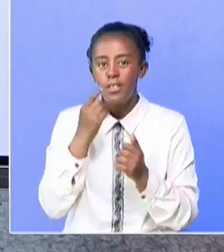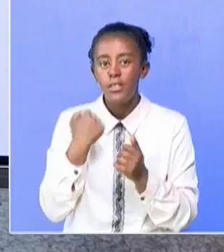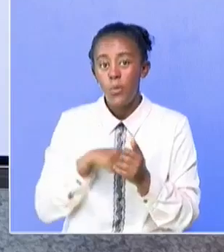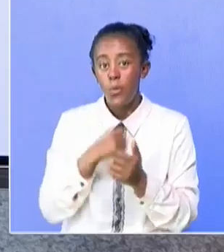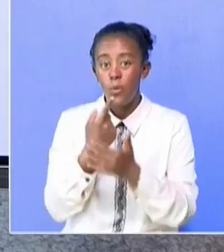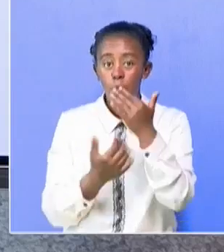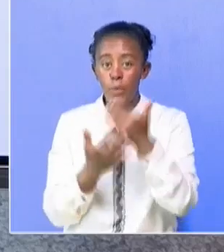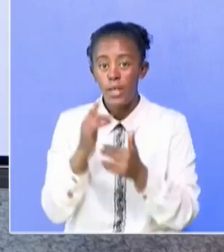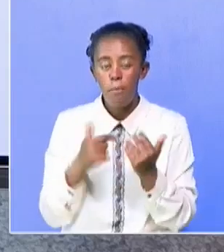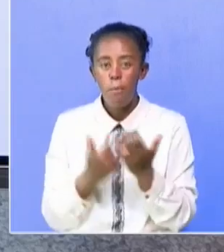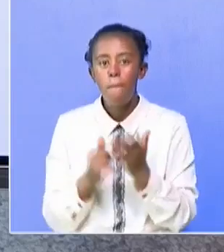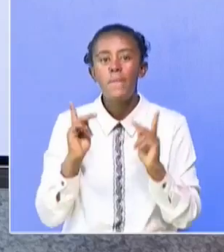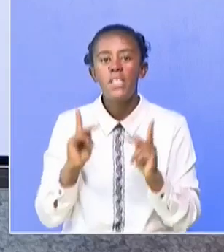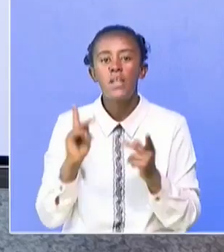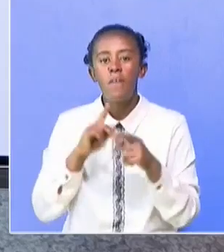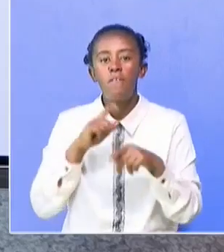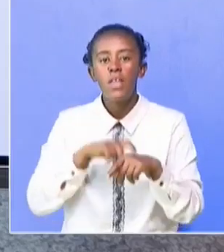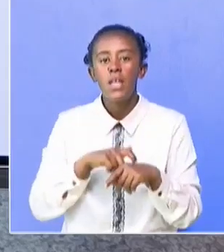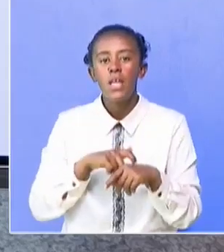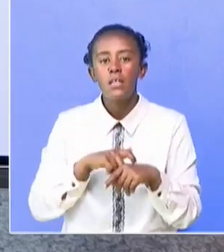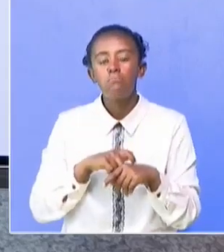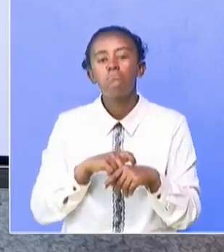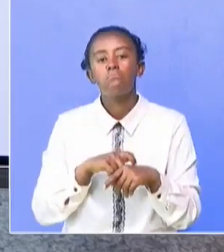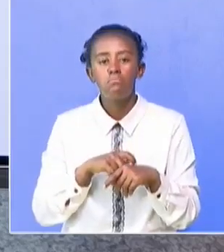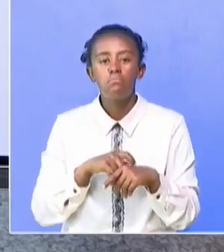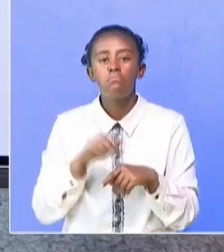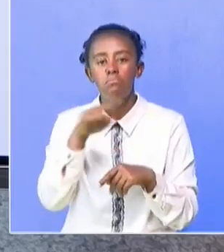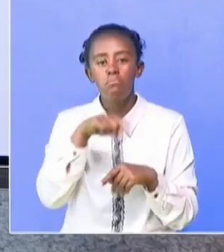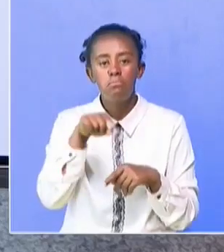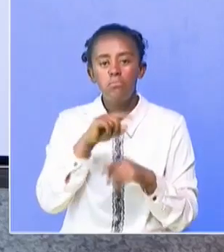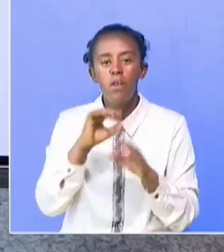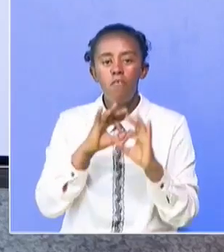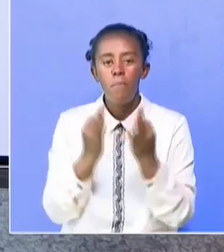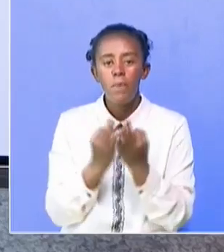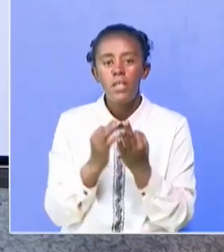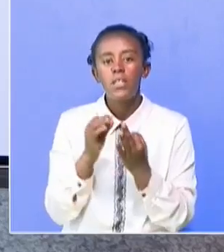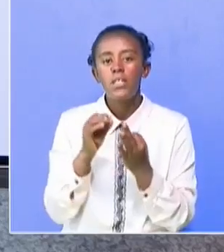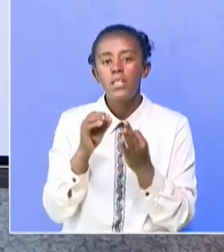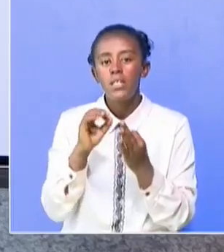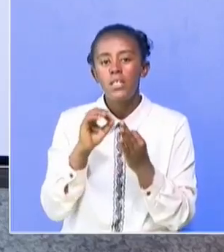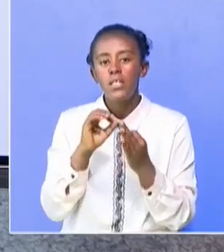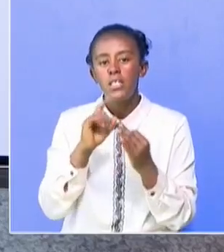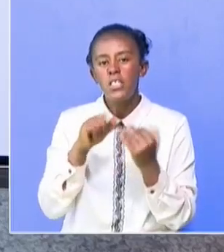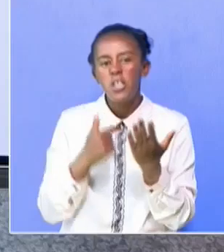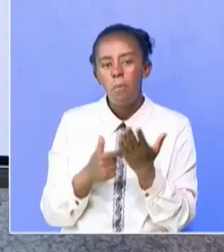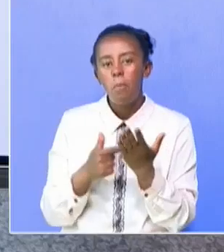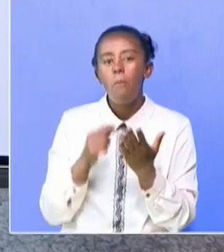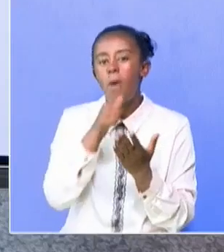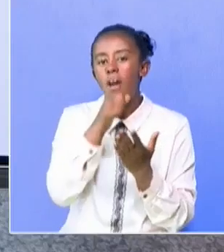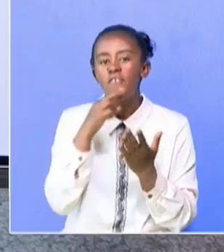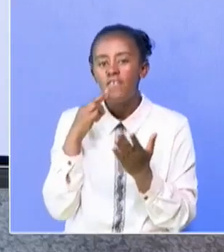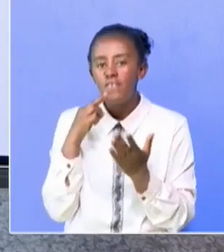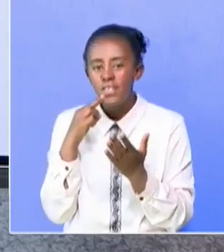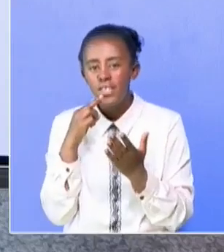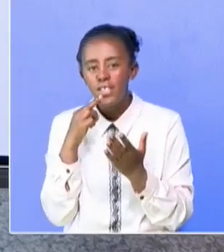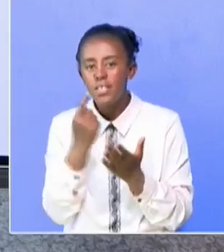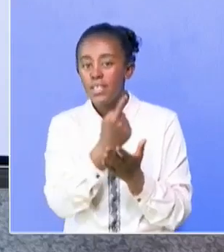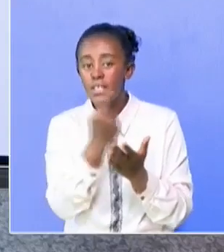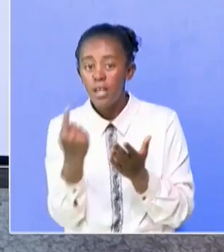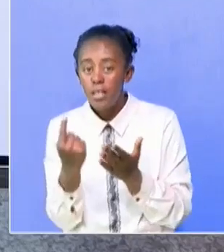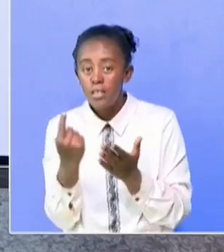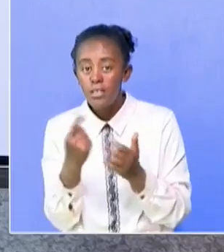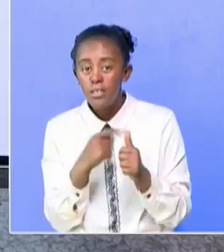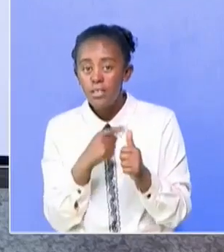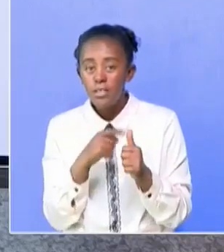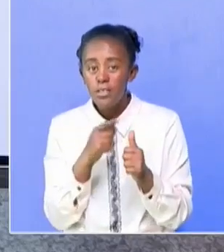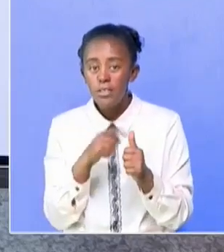about present perfect tense, I was trying to make you familiar with some of the adverbs, such as